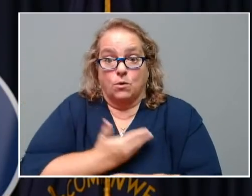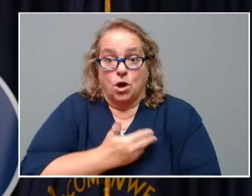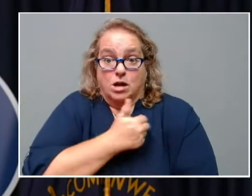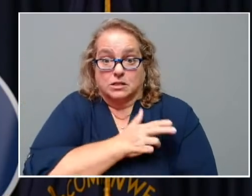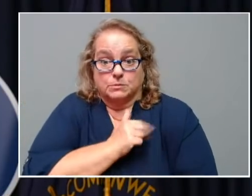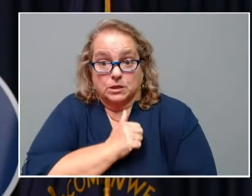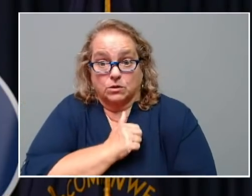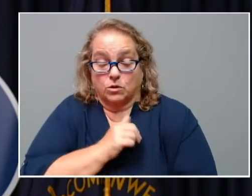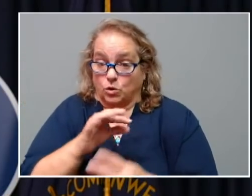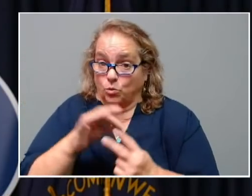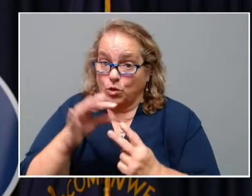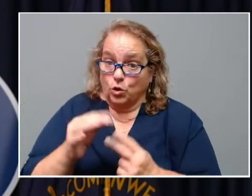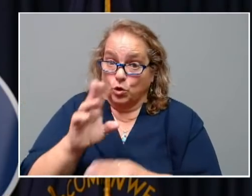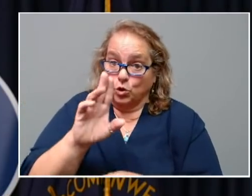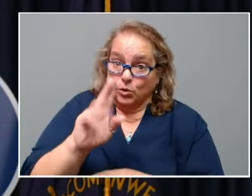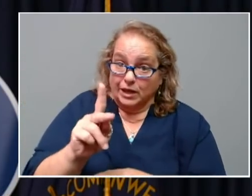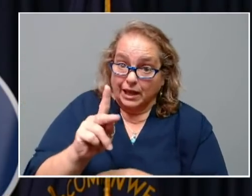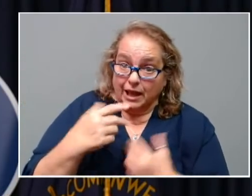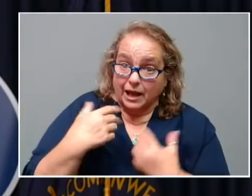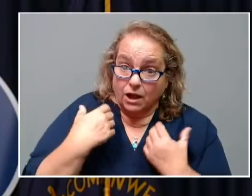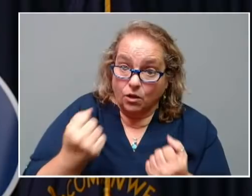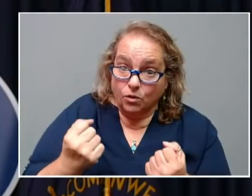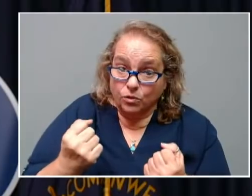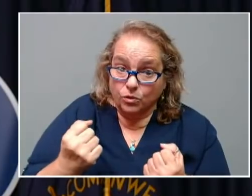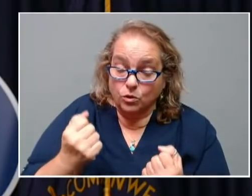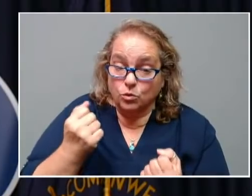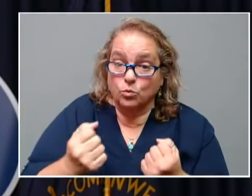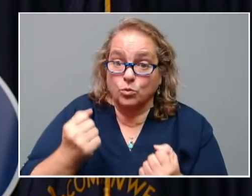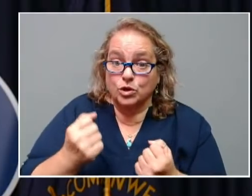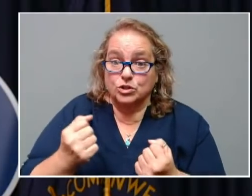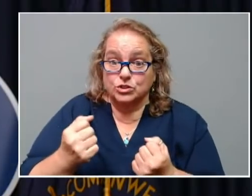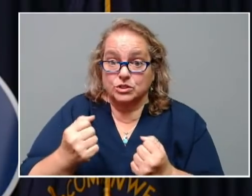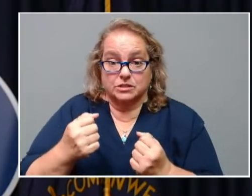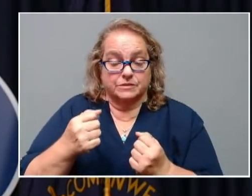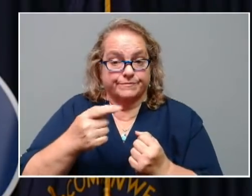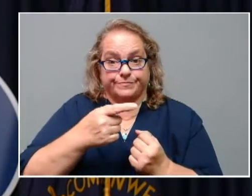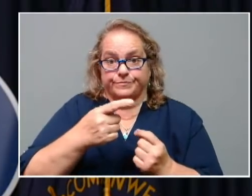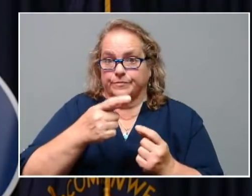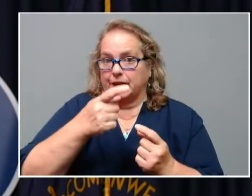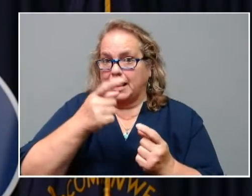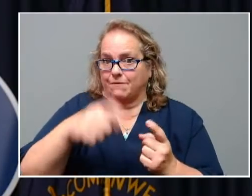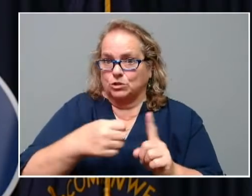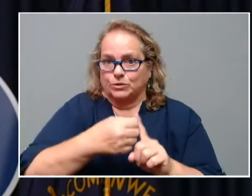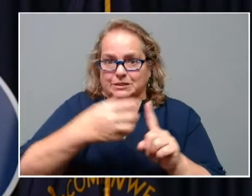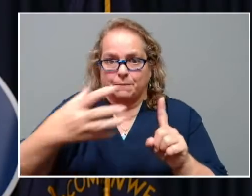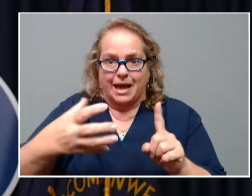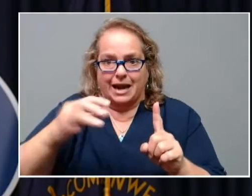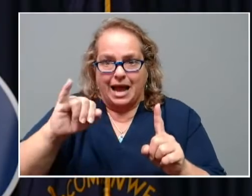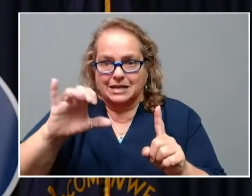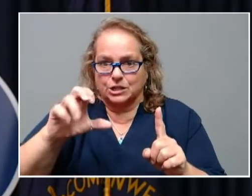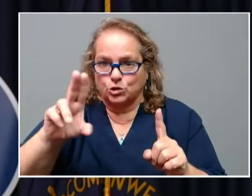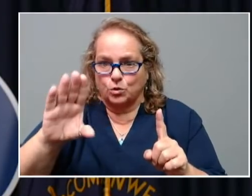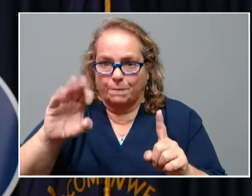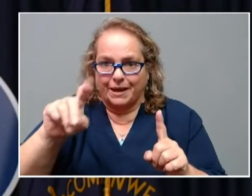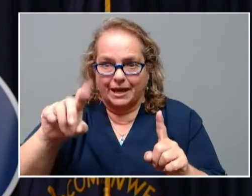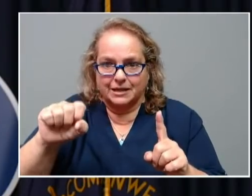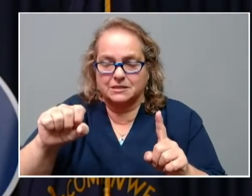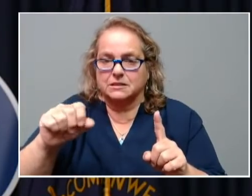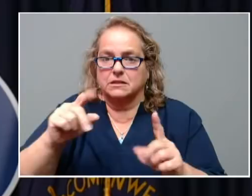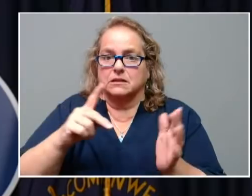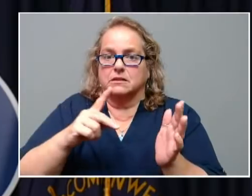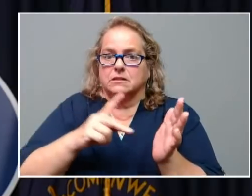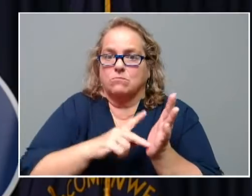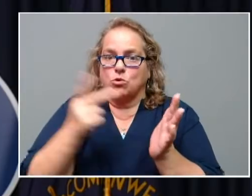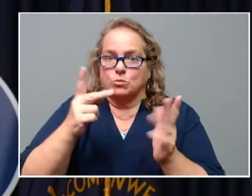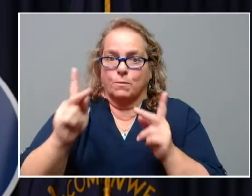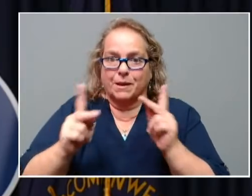UK Healthcare, which is having to expand ICU beds and put multiple patients in rooms, having